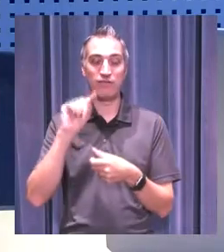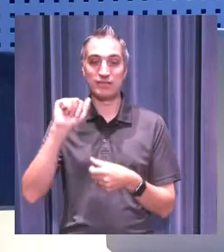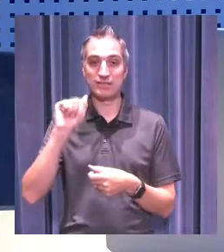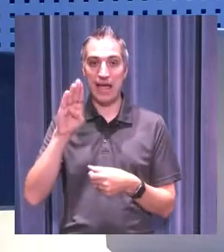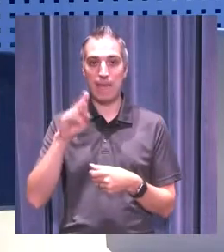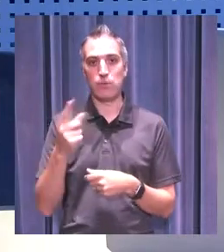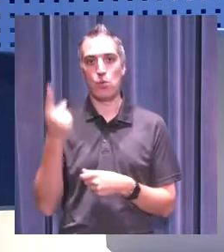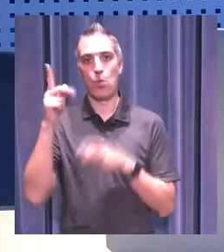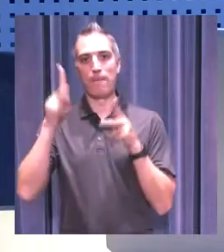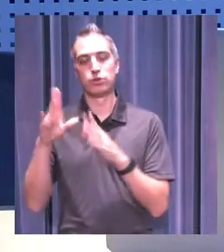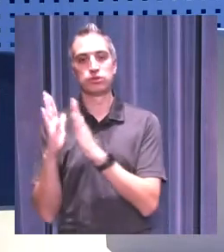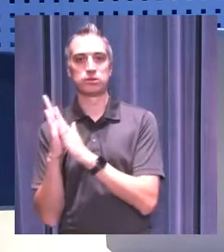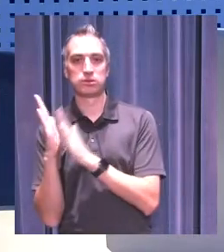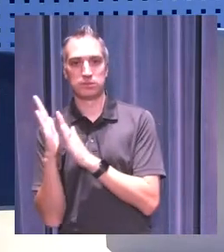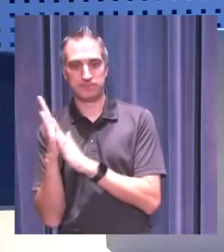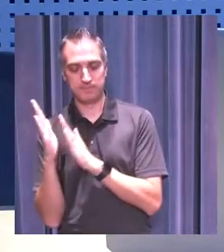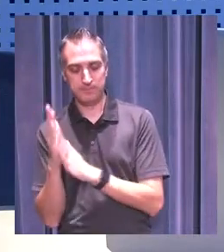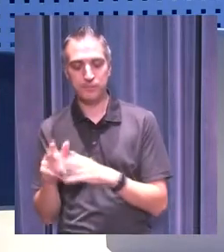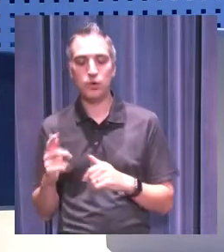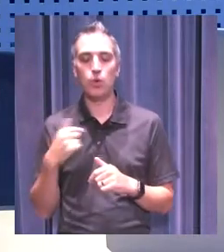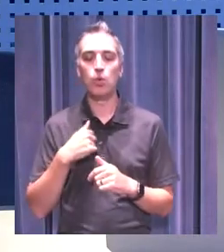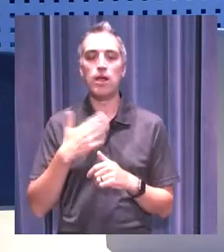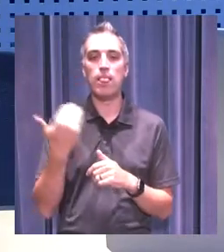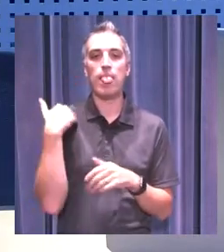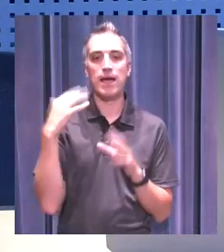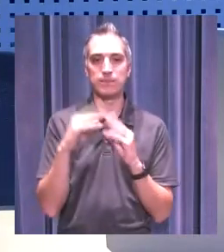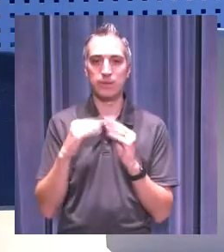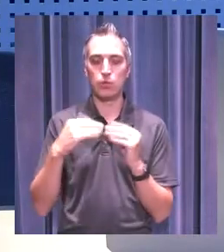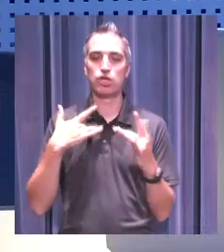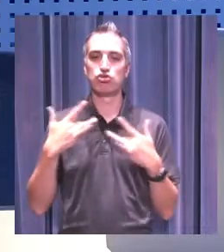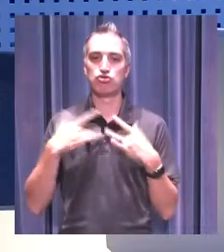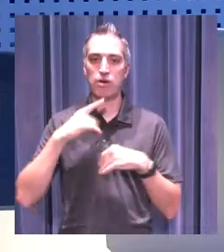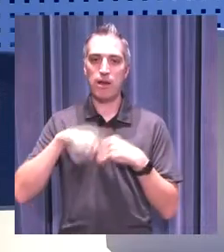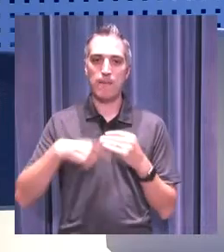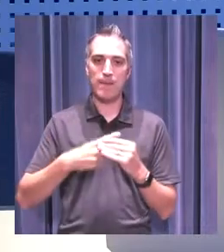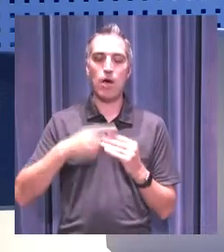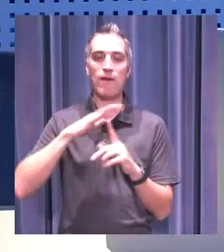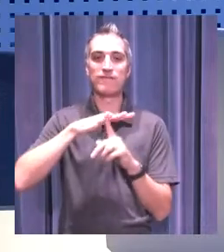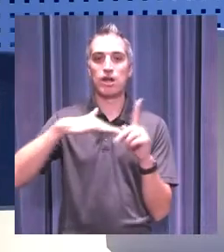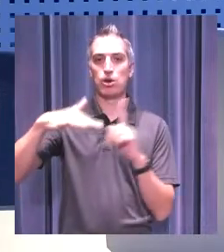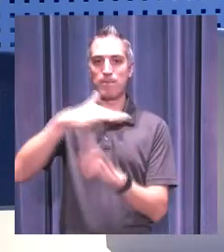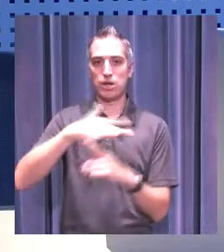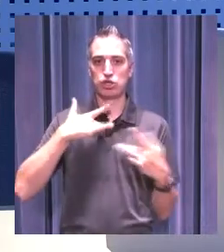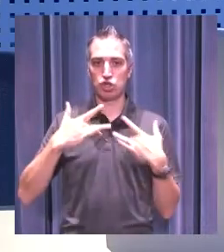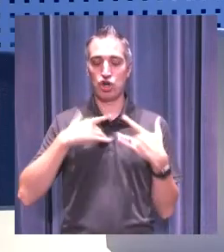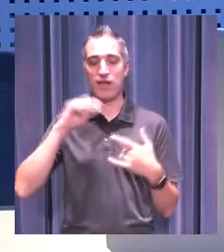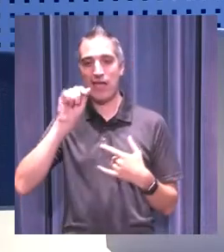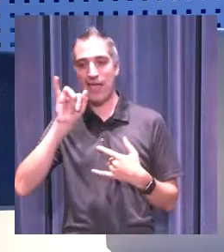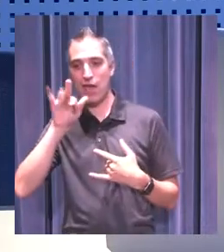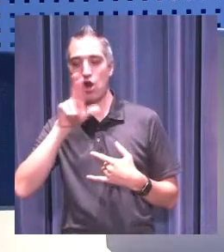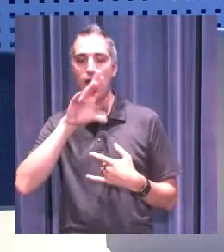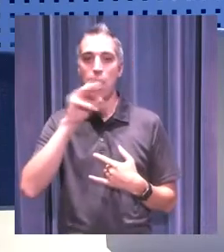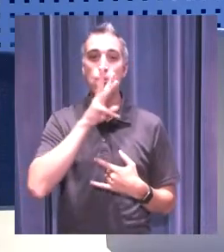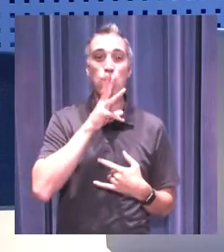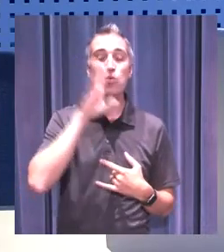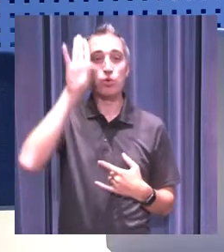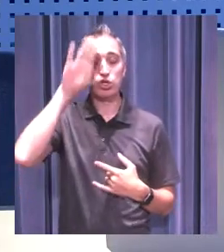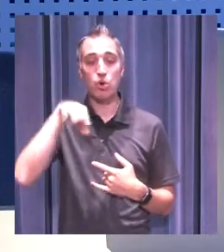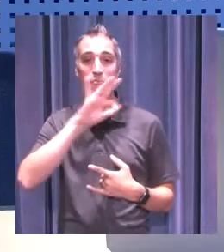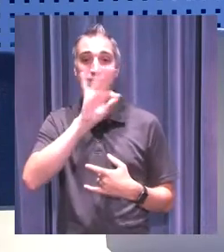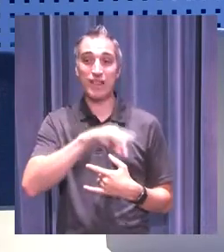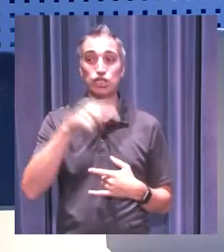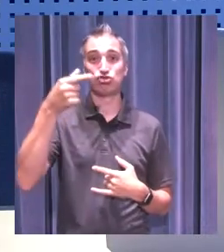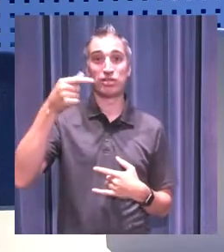the last meeting, we talked about the environmental concerns for air and water. We noted that the Flint Genesee Economic Alliance has